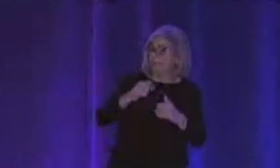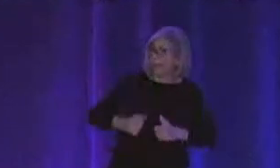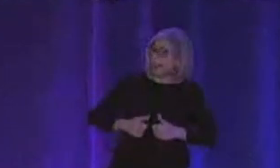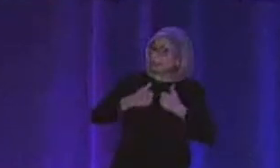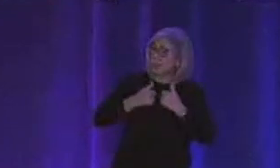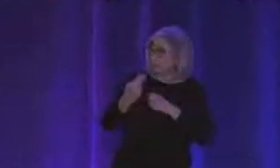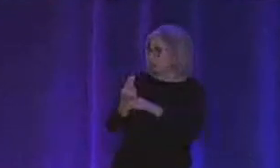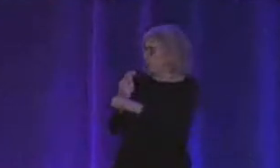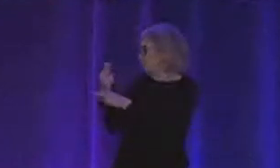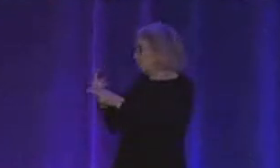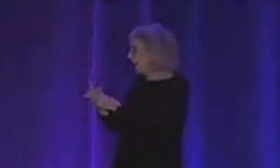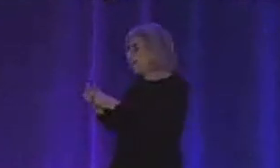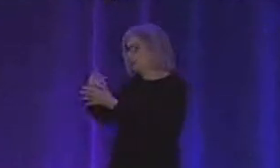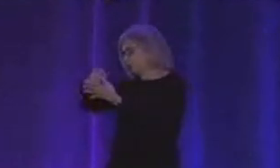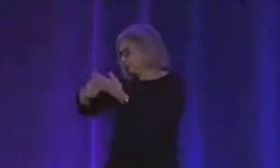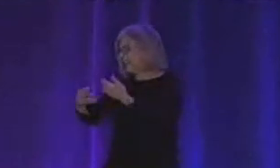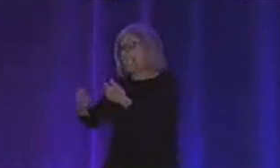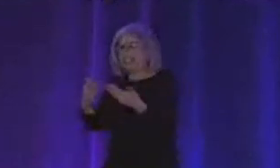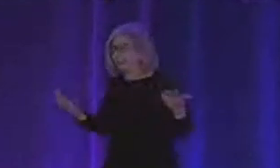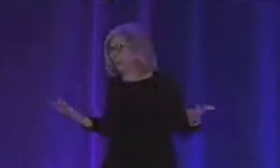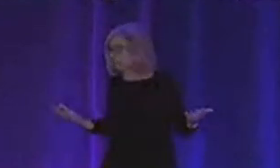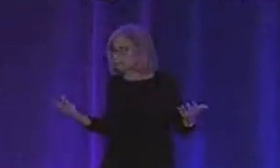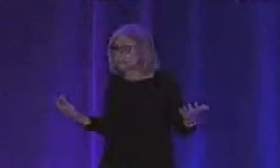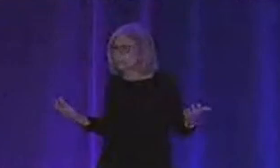or anything like that.